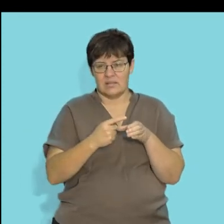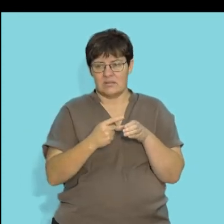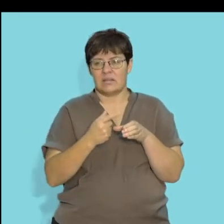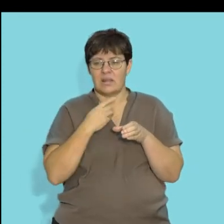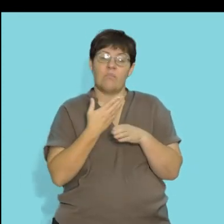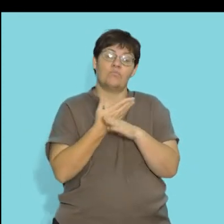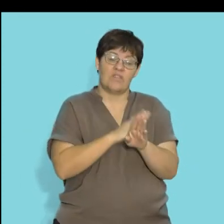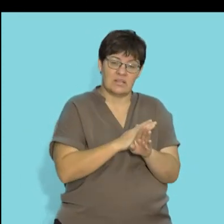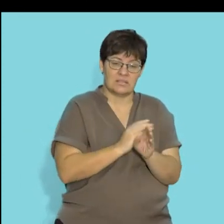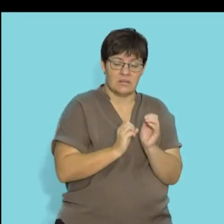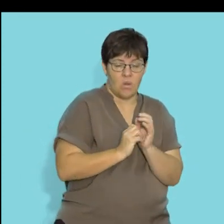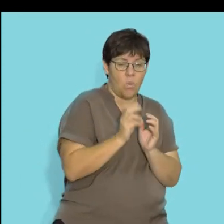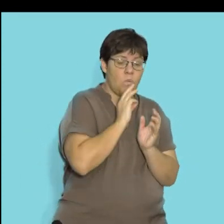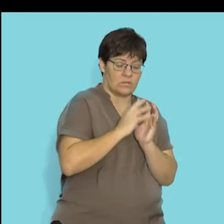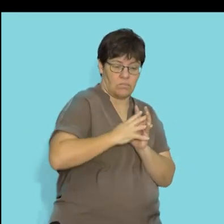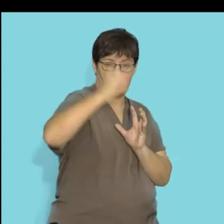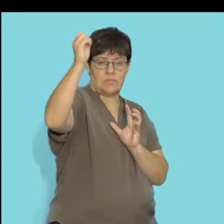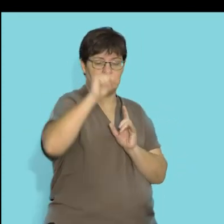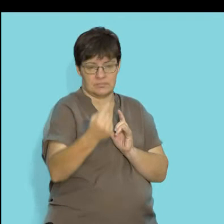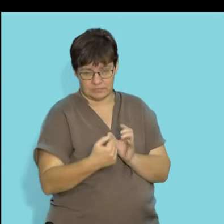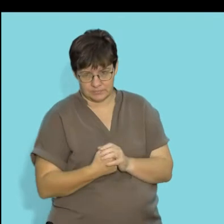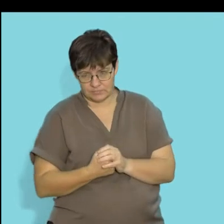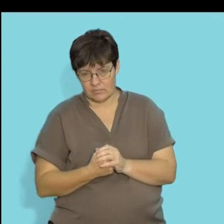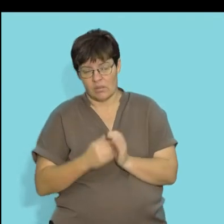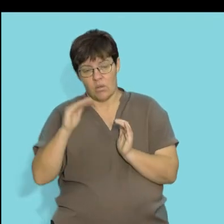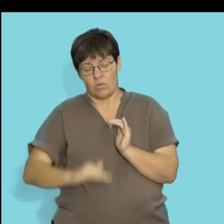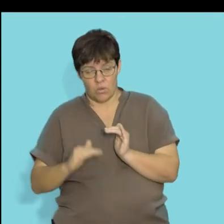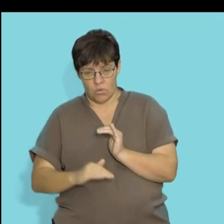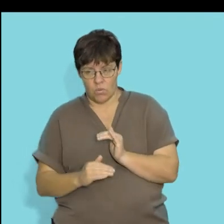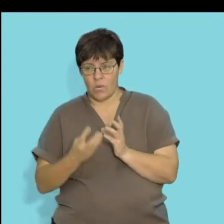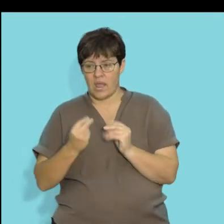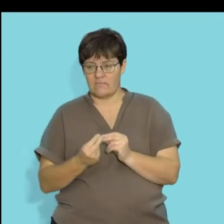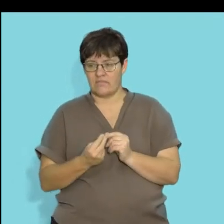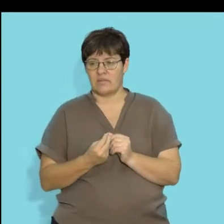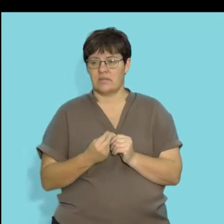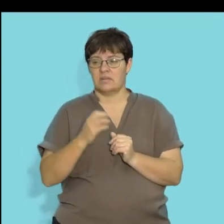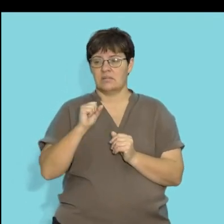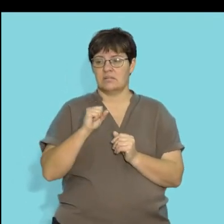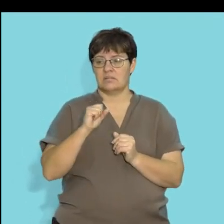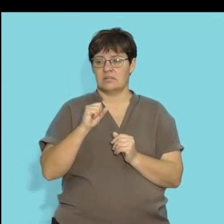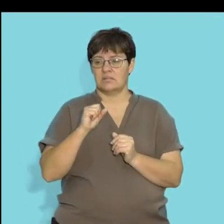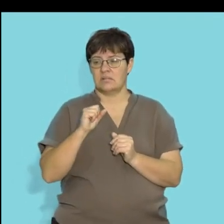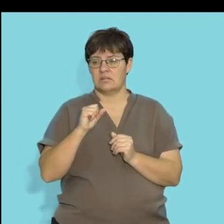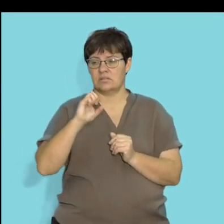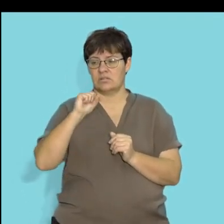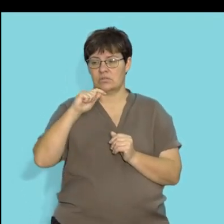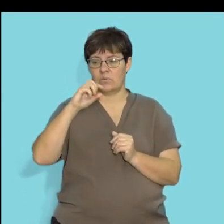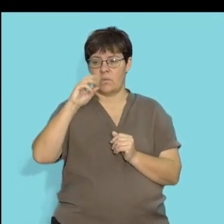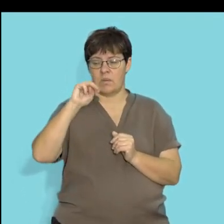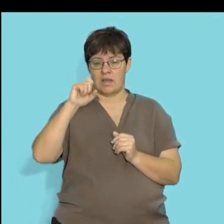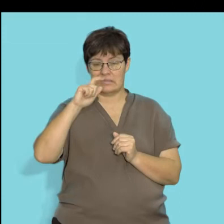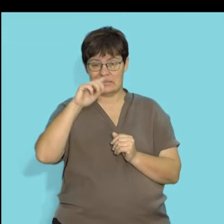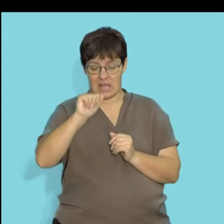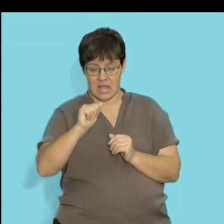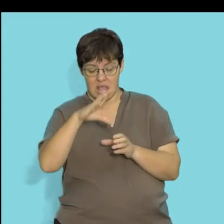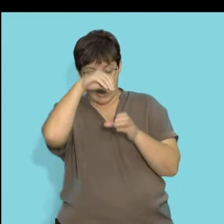thick cuticle that actually prevents the transpirational loss. On their lower surfaces they have the stomata that are sunken into the leaf